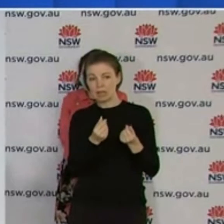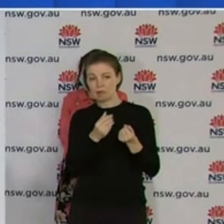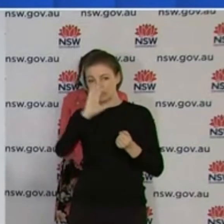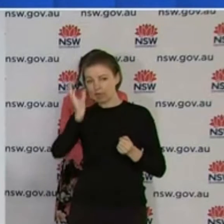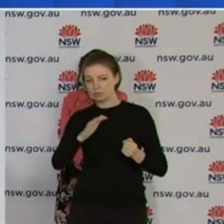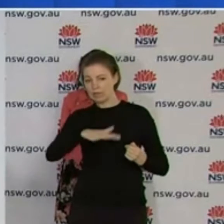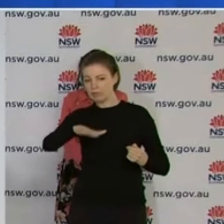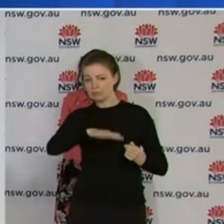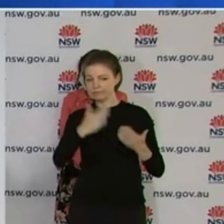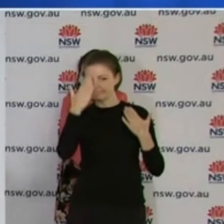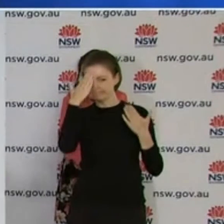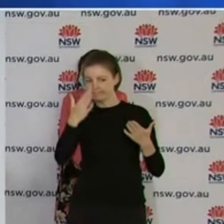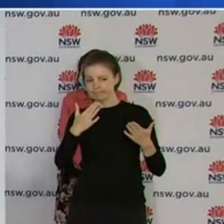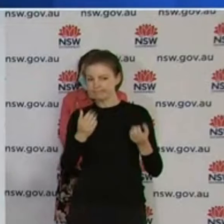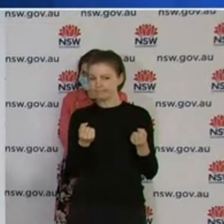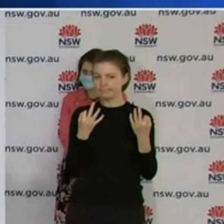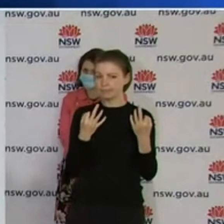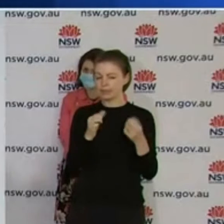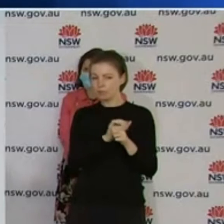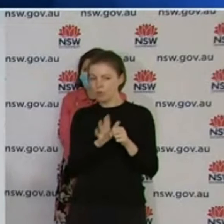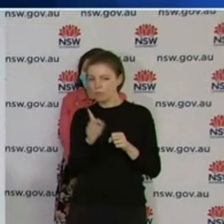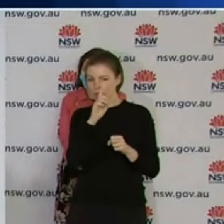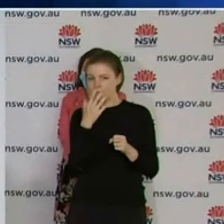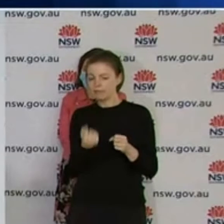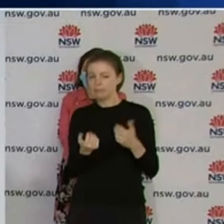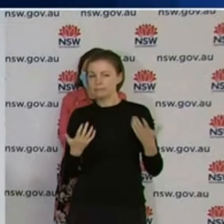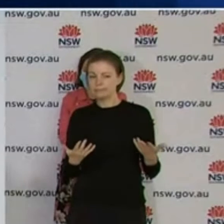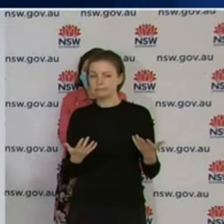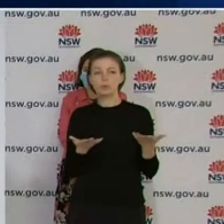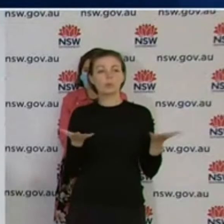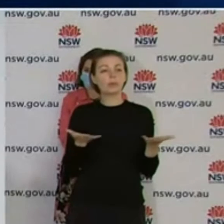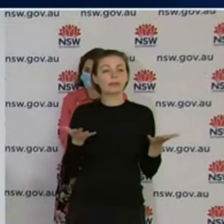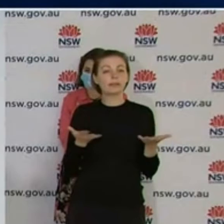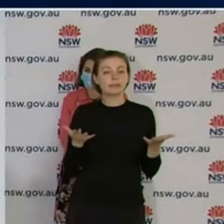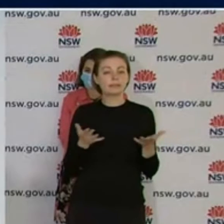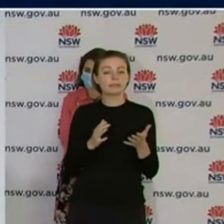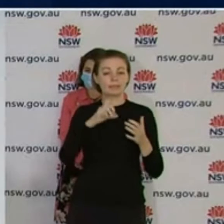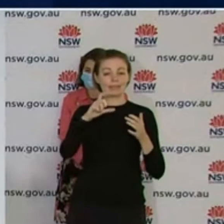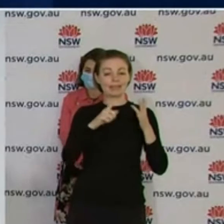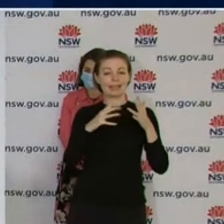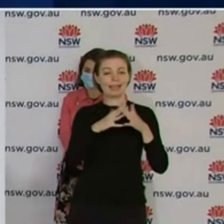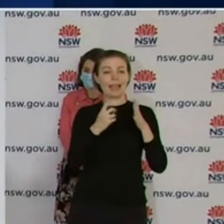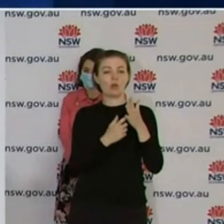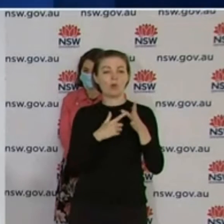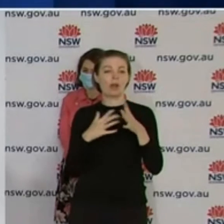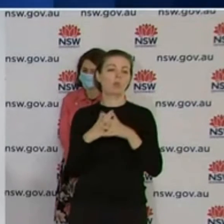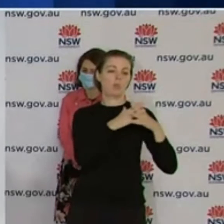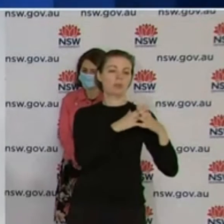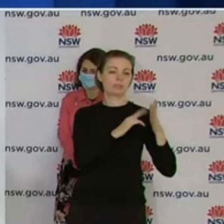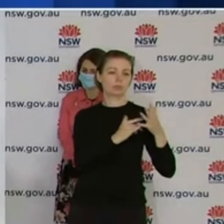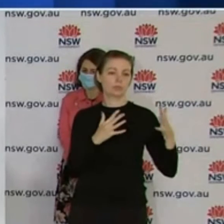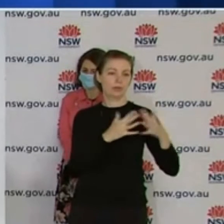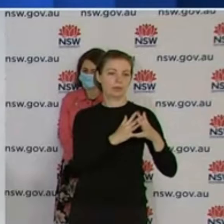cases. The places of concern where we've had sewage detections have been Cowra in western New South